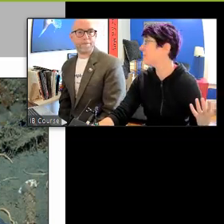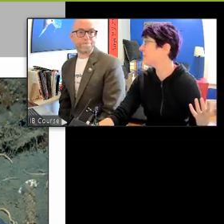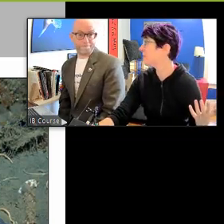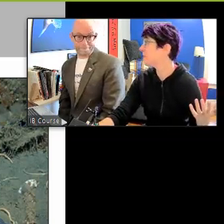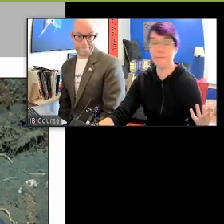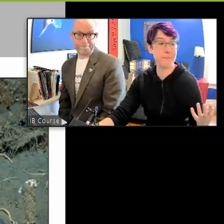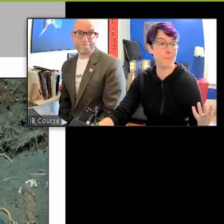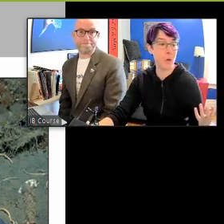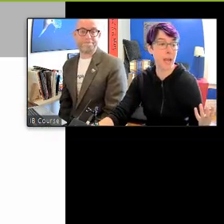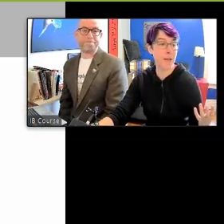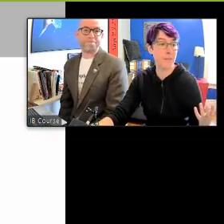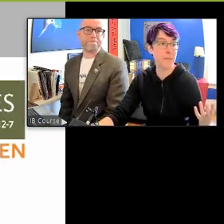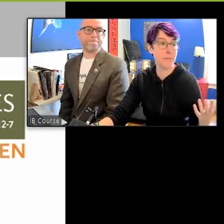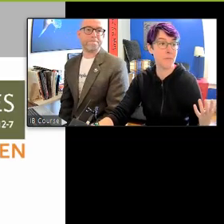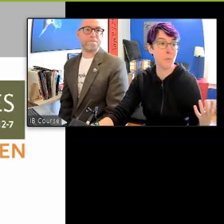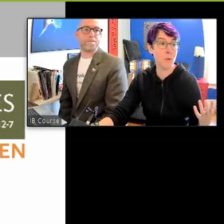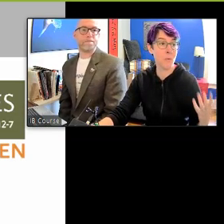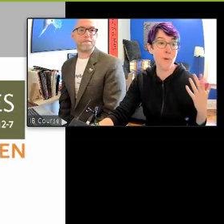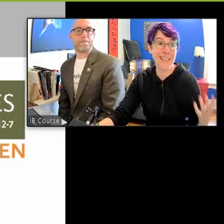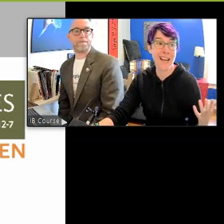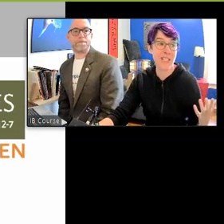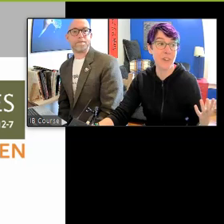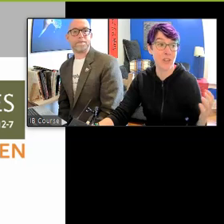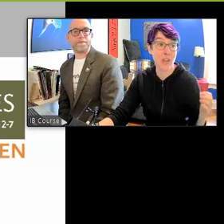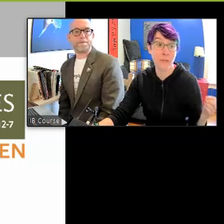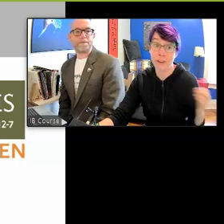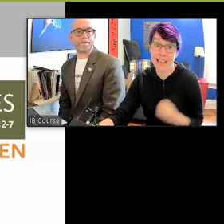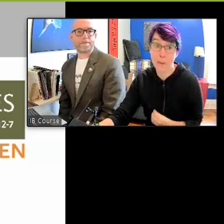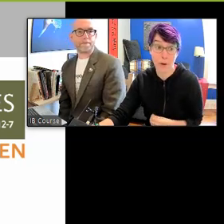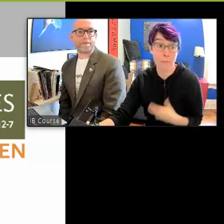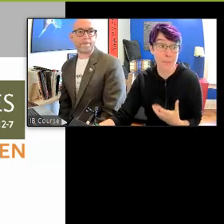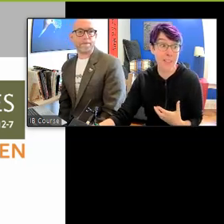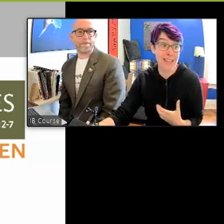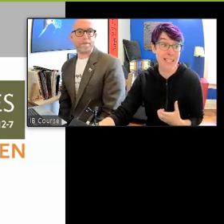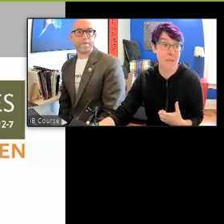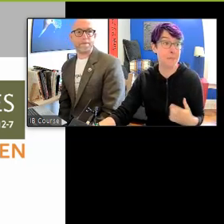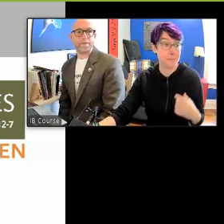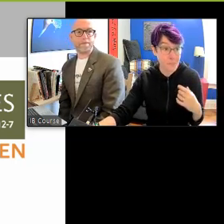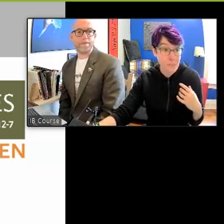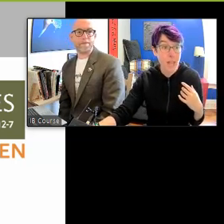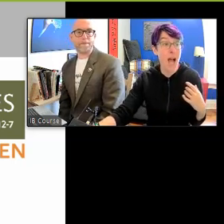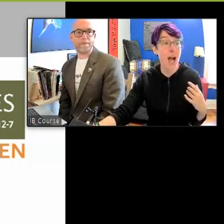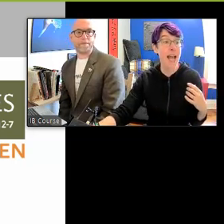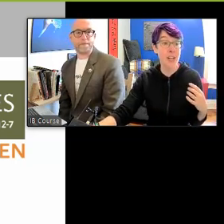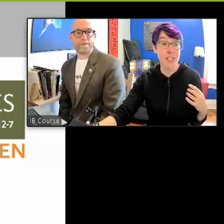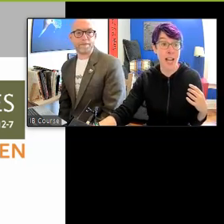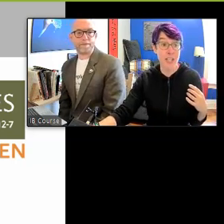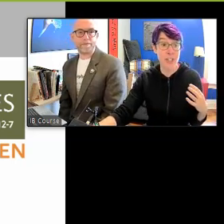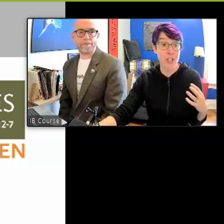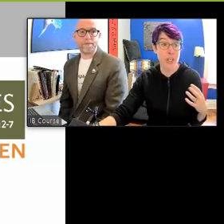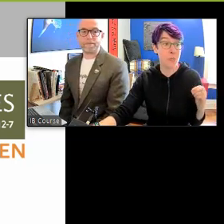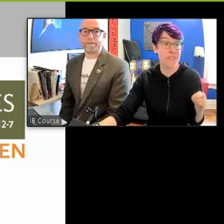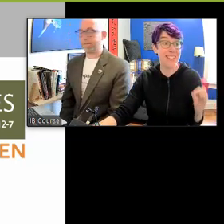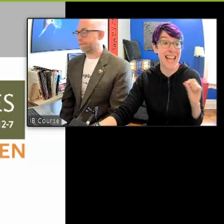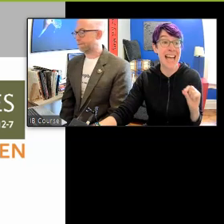it, right? Okay. What the ice fish? So, for example, papers like this came out. Antarctic ice